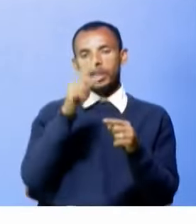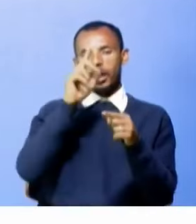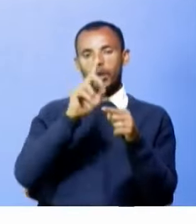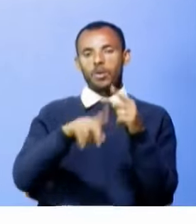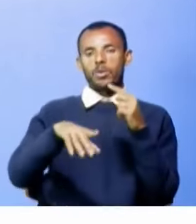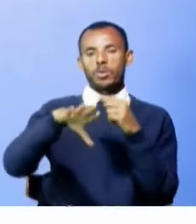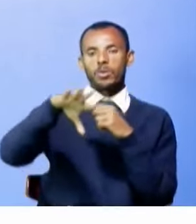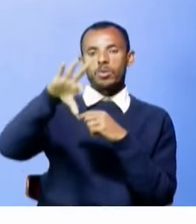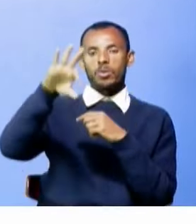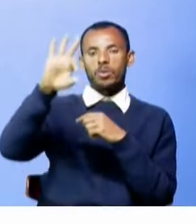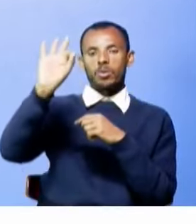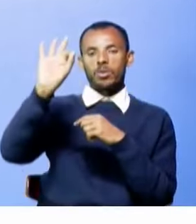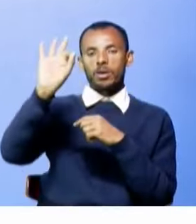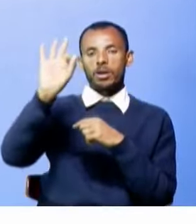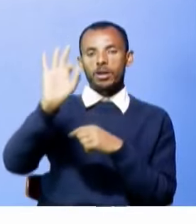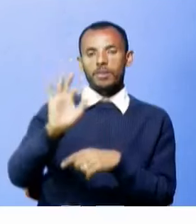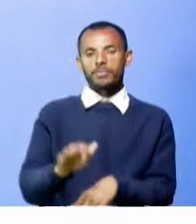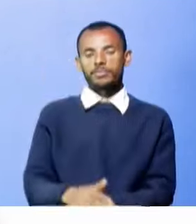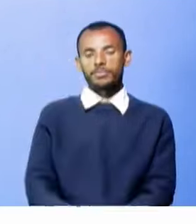occur